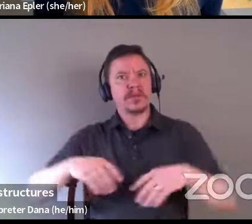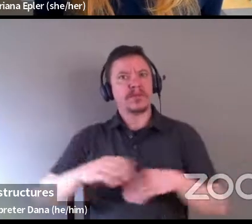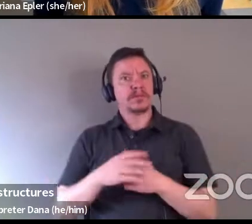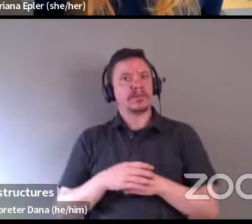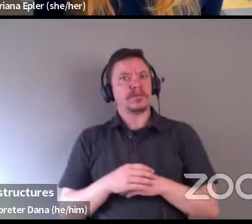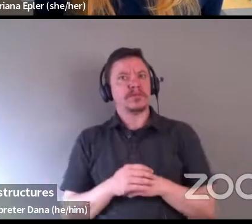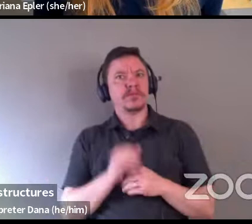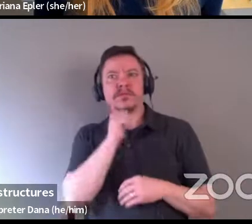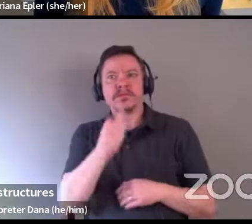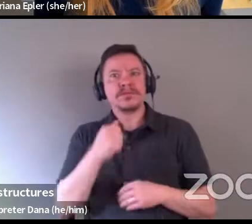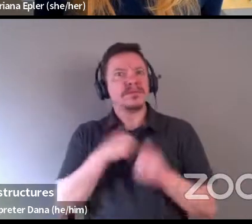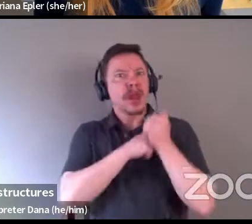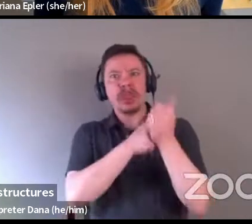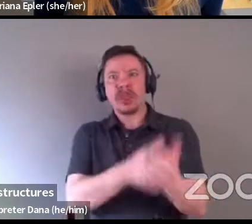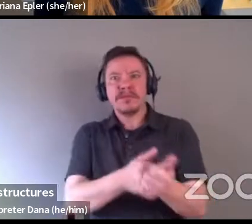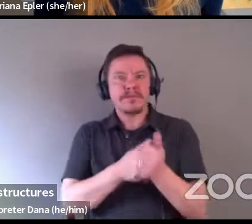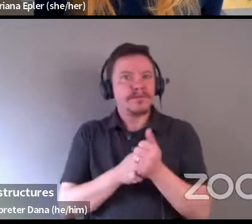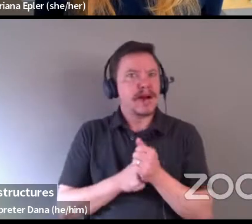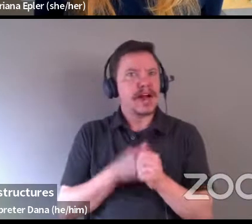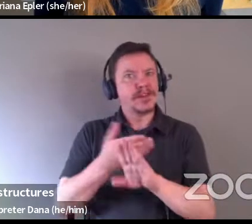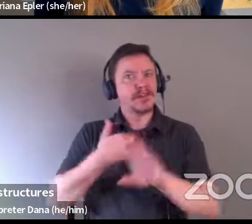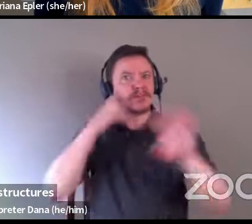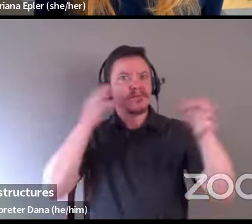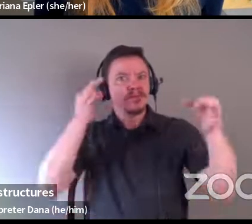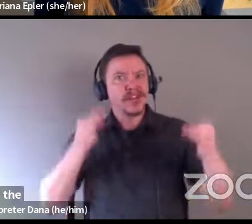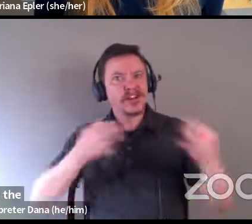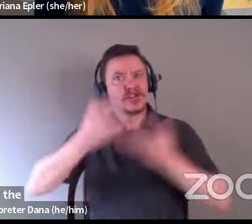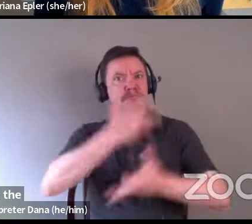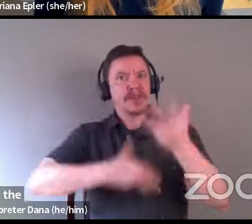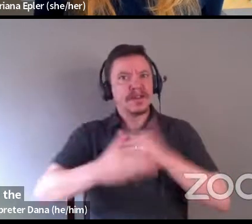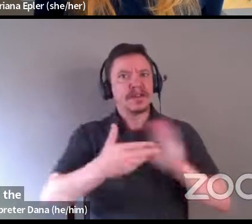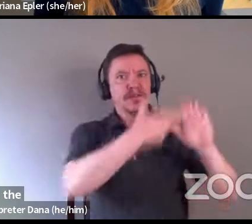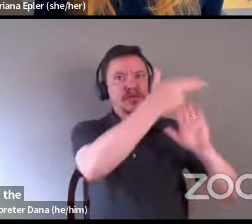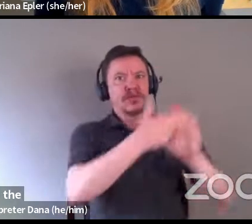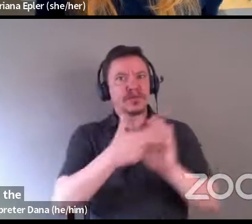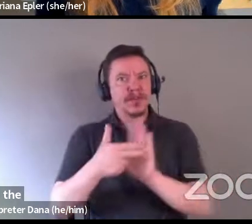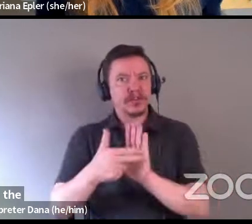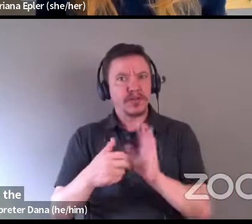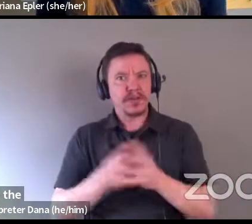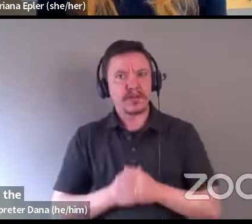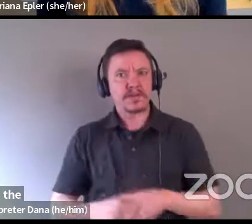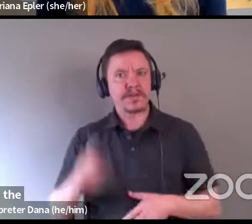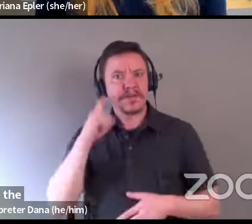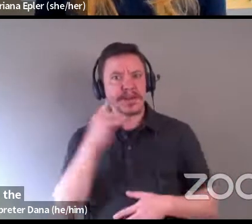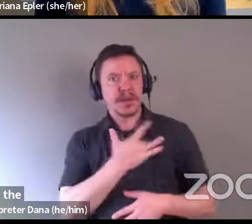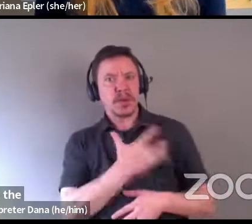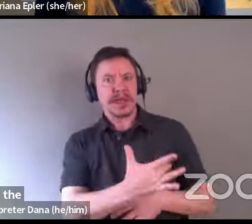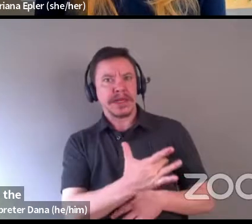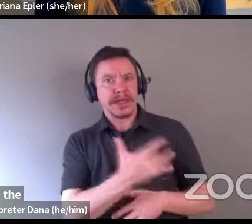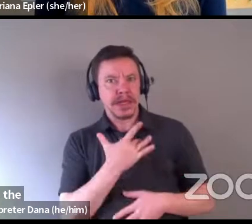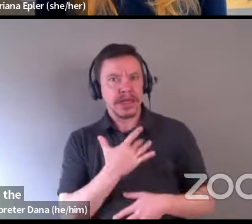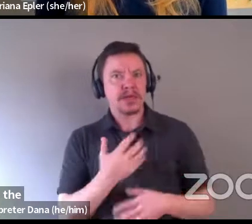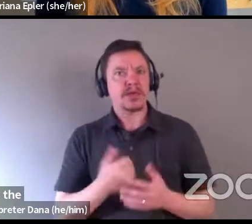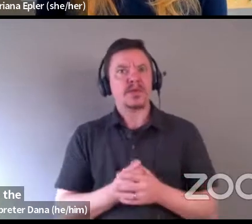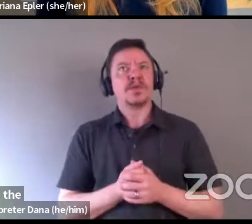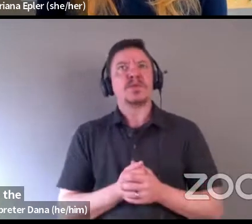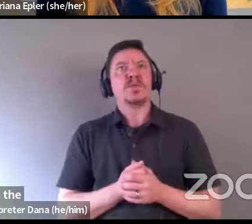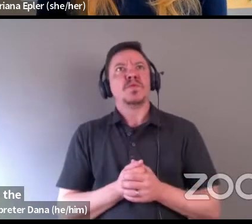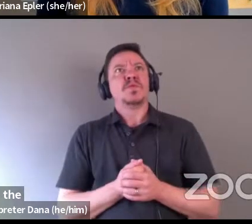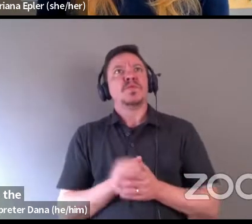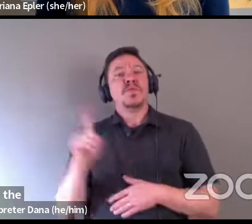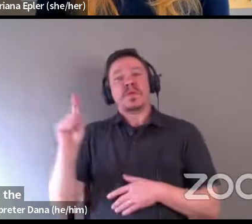social arrangements. I think that we do ourselves a great